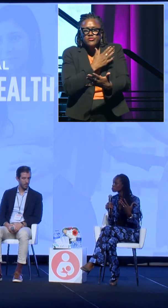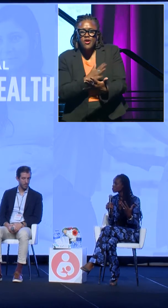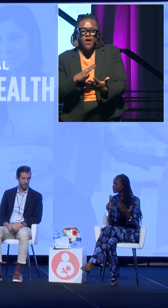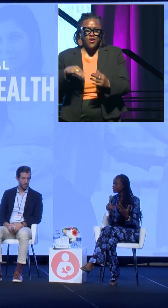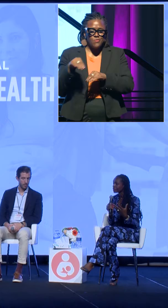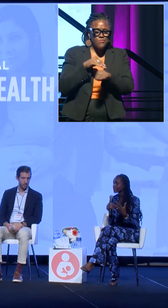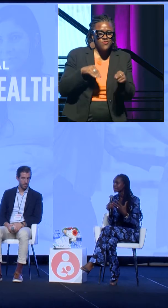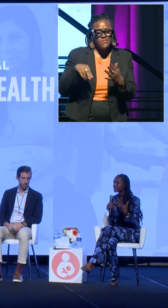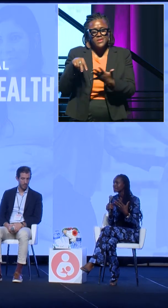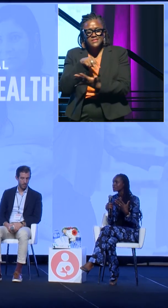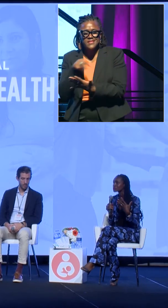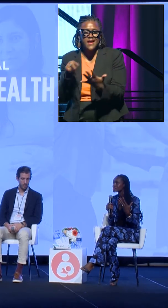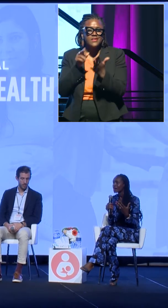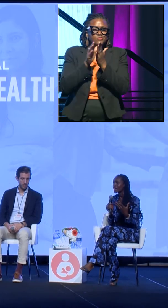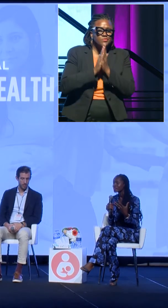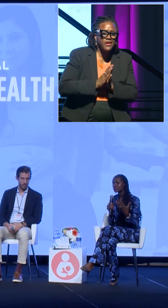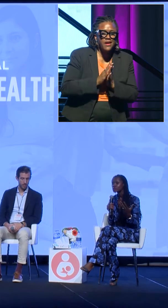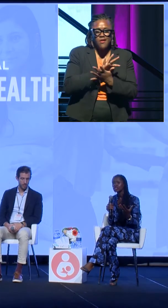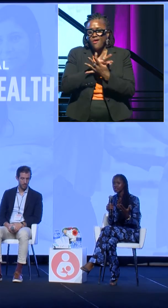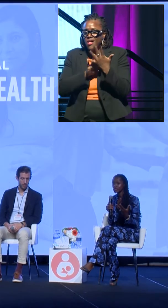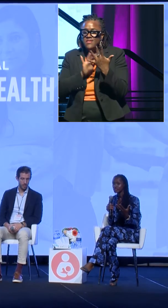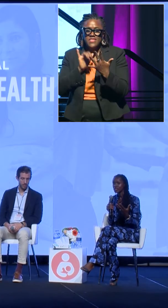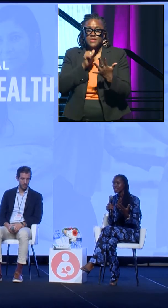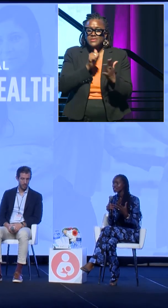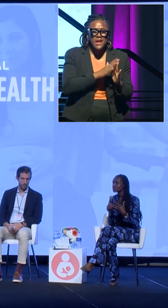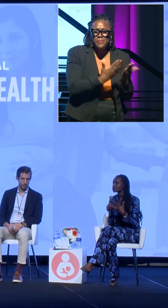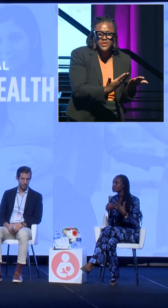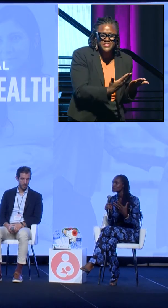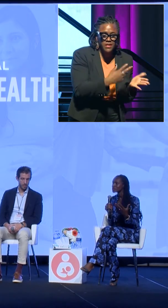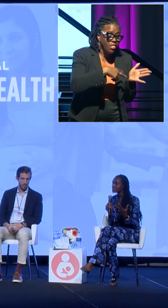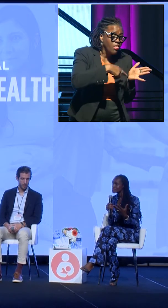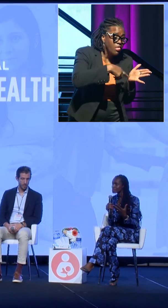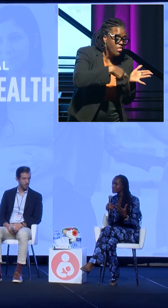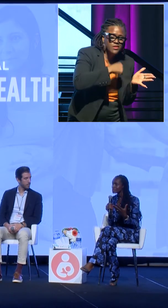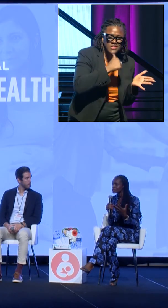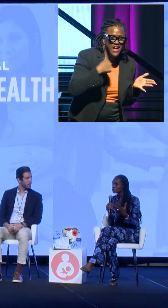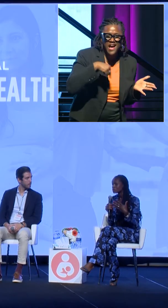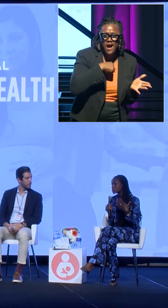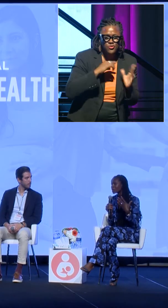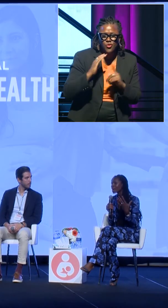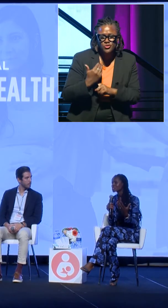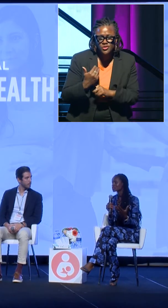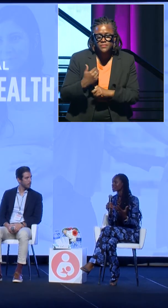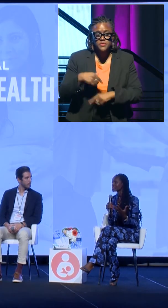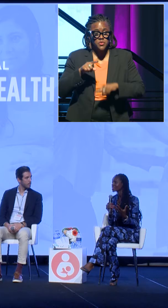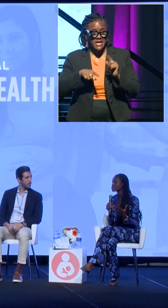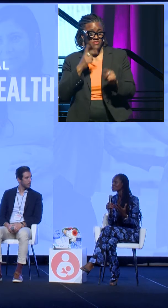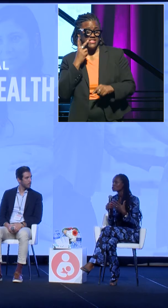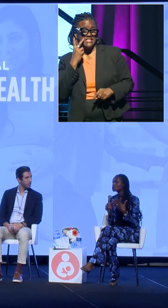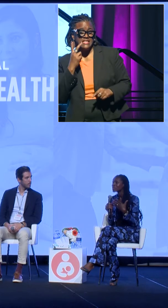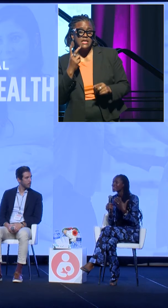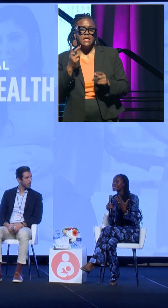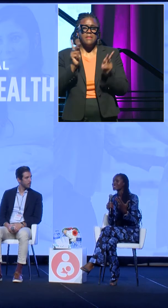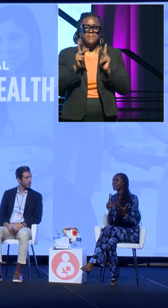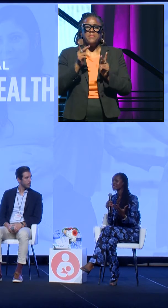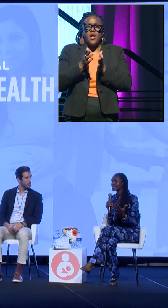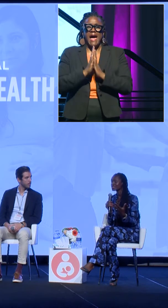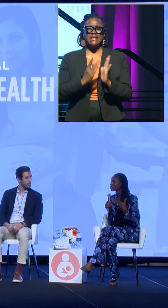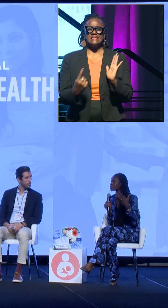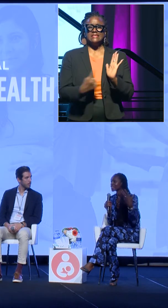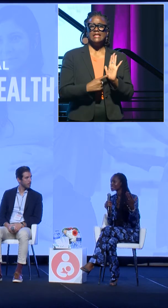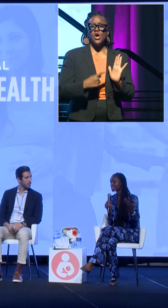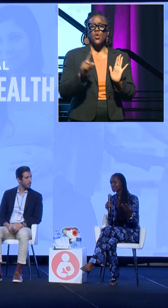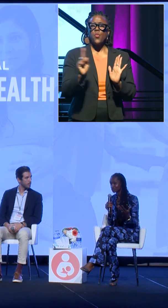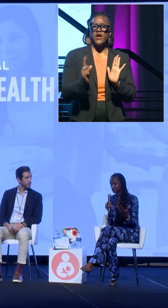movement and through prayer, and it was not in books. And so you don't get to see, when people ask for citation, you can't